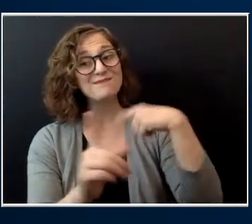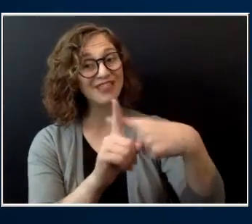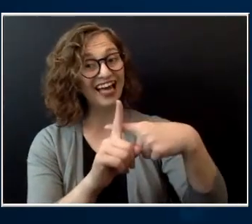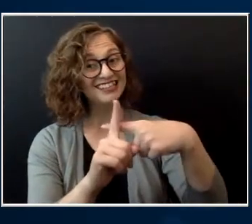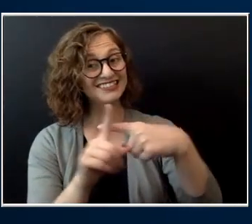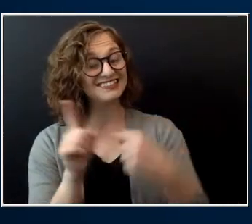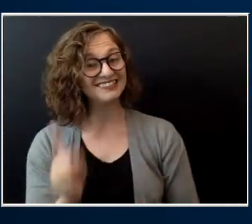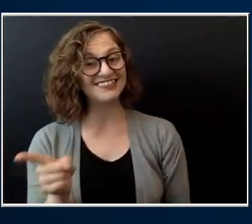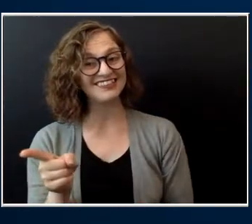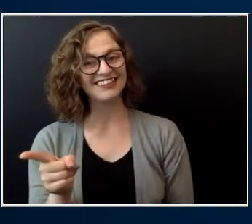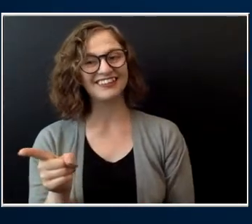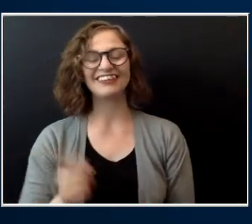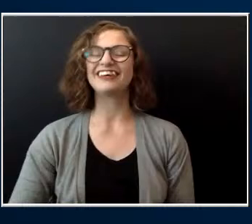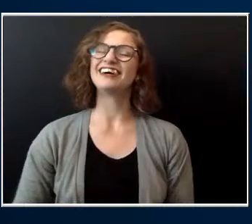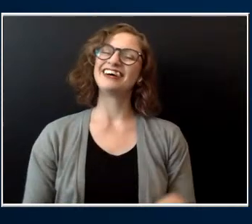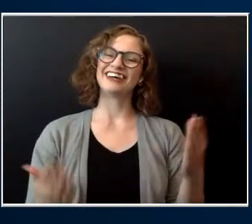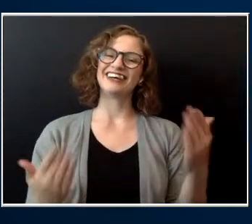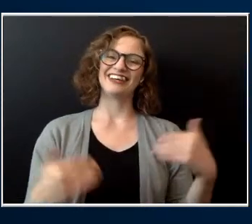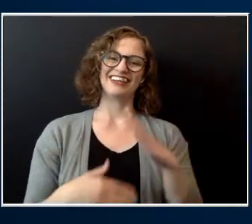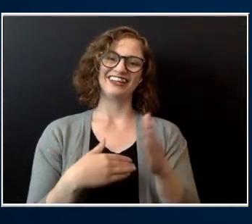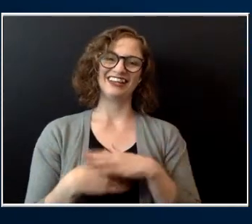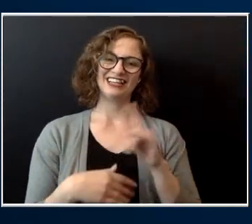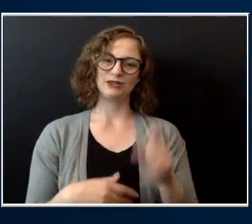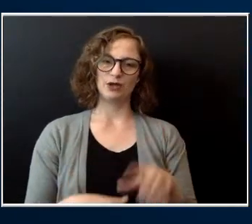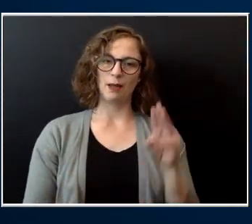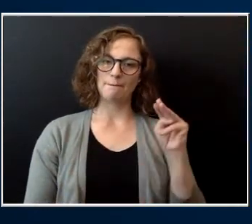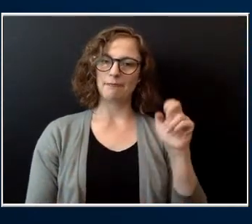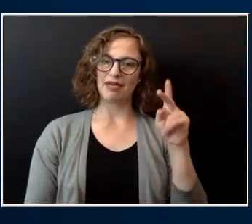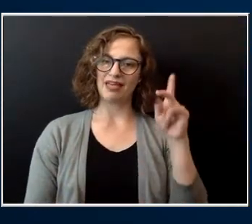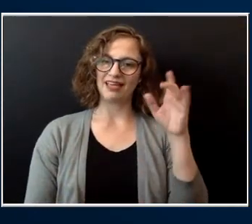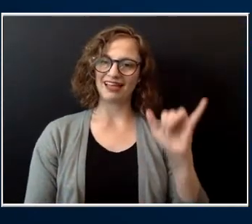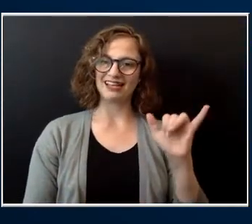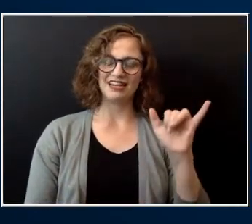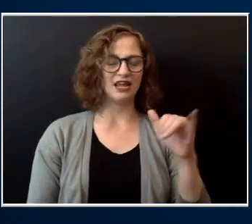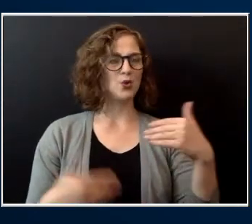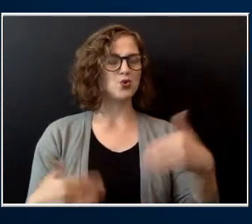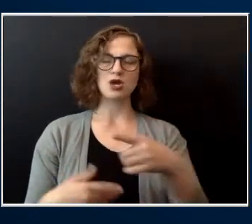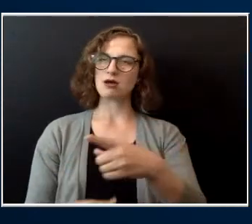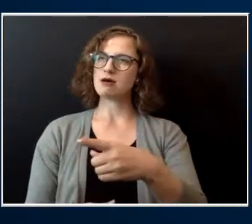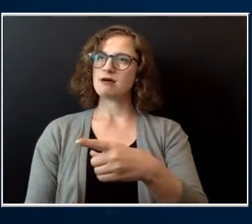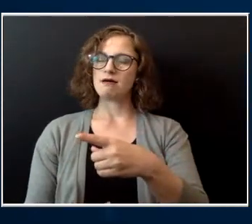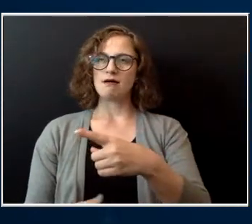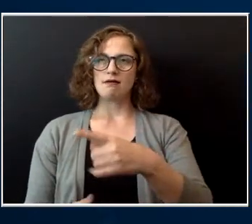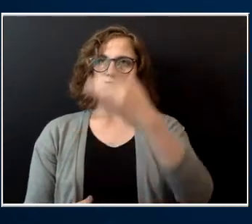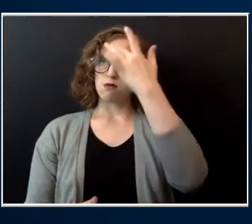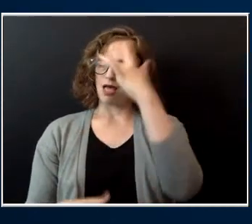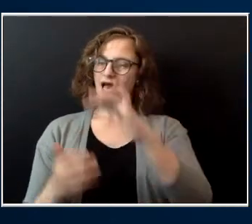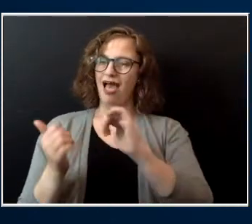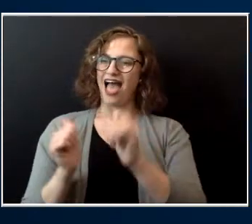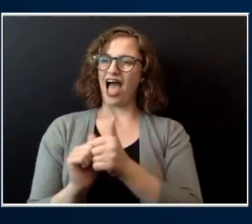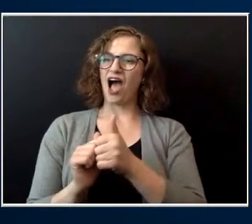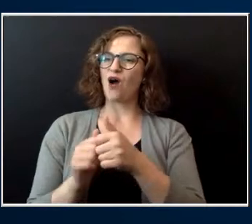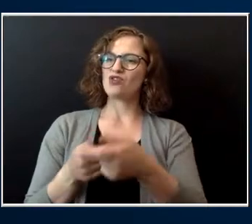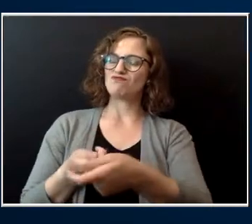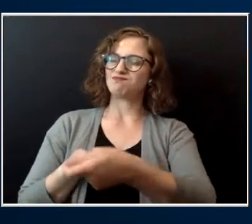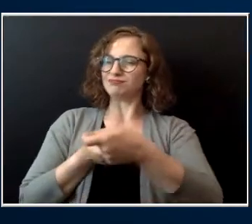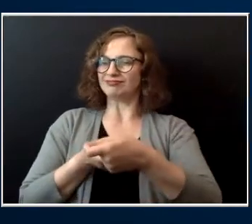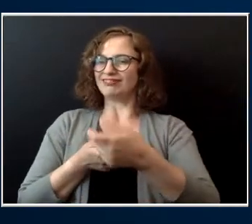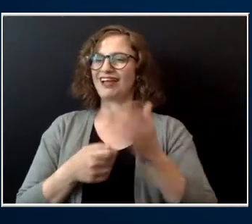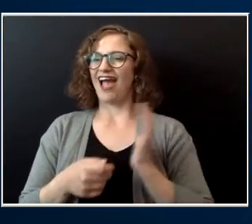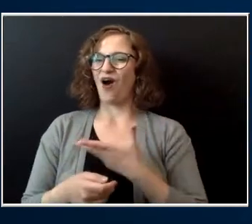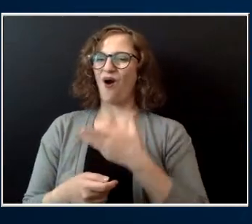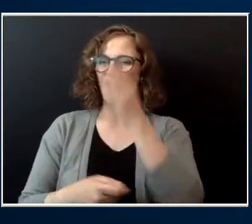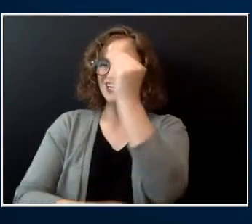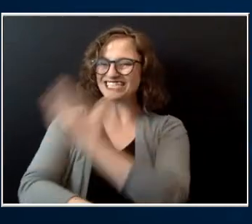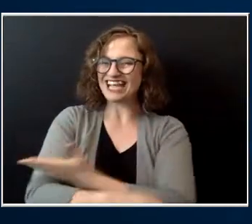Alexis. Mandy seems to have cracked the code on how to get our sons that are growing up to want to spend more time with us as a mom of